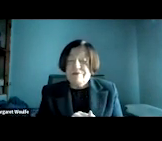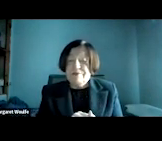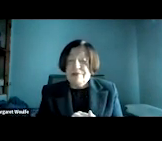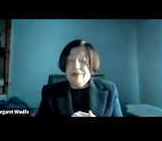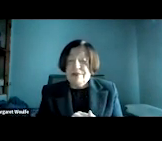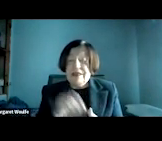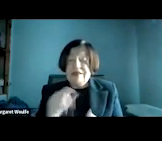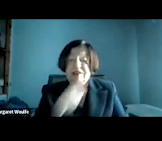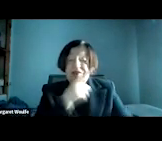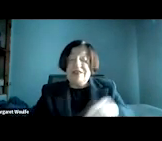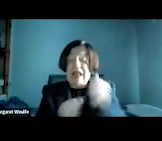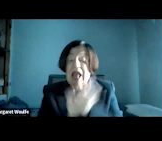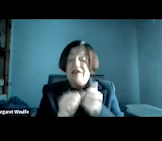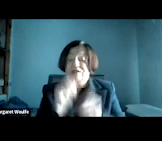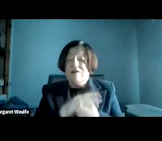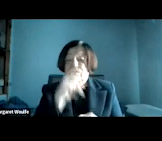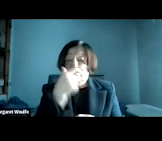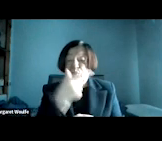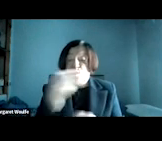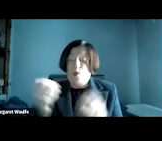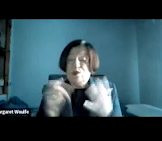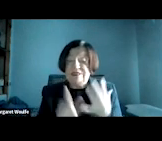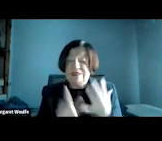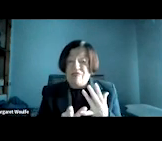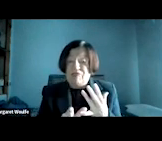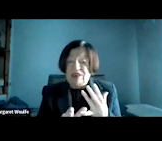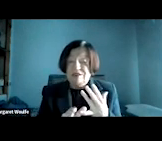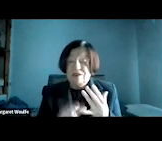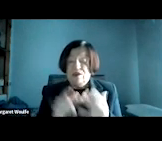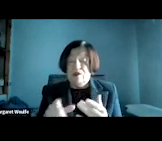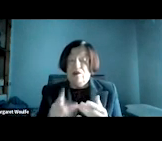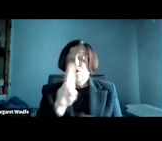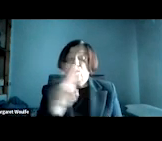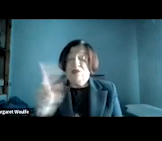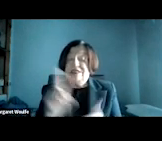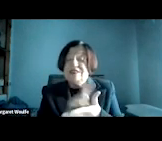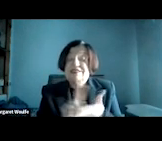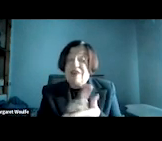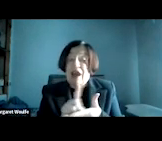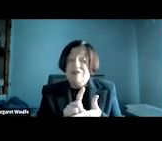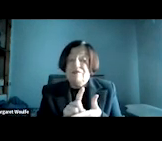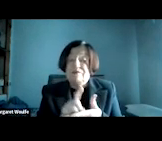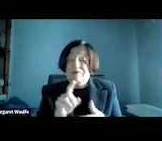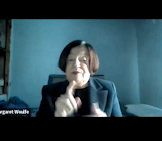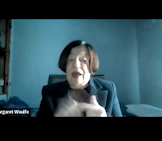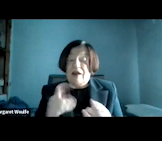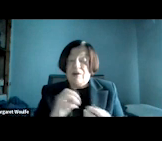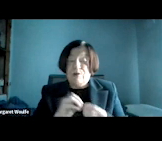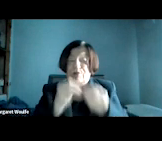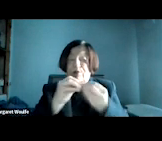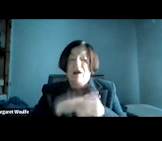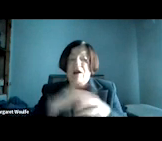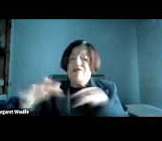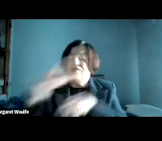the Disability Act of 2007. So universal design is the design and composition of an